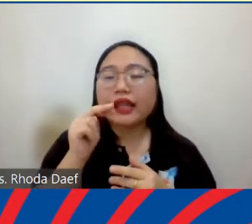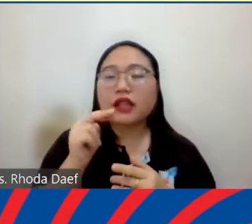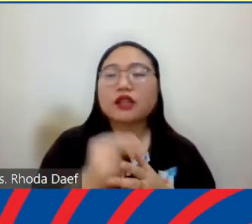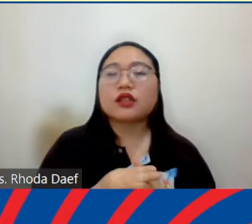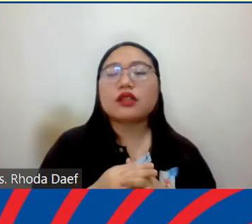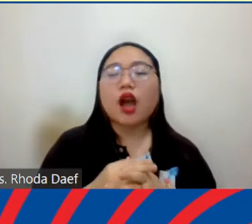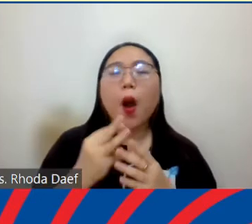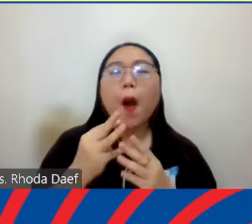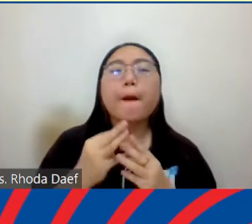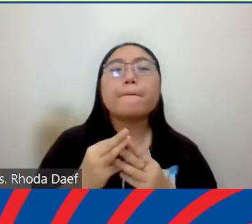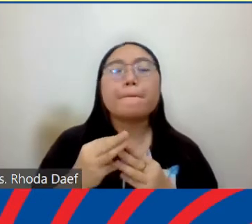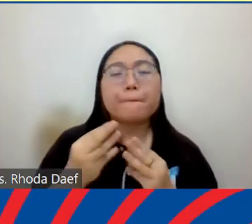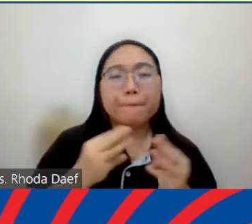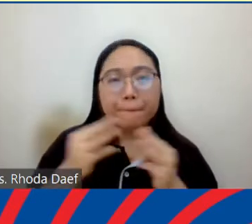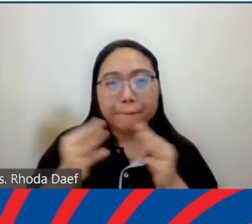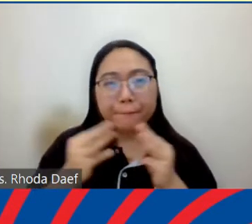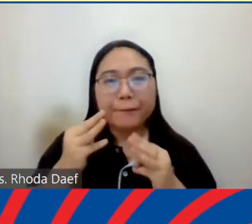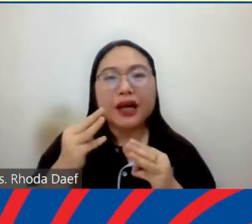our research data.